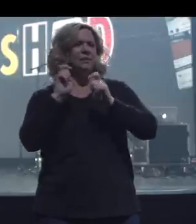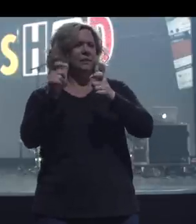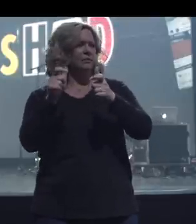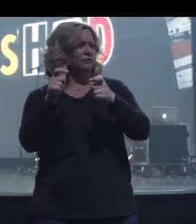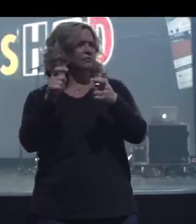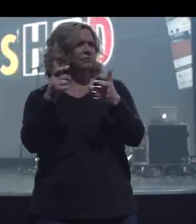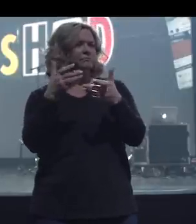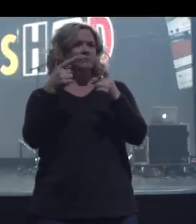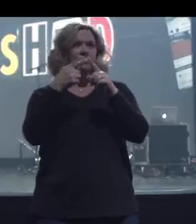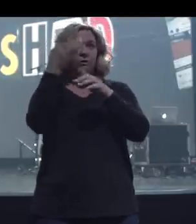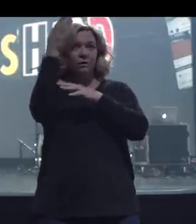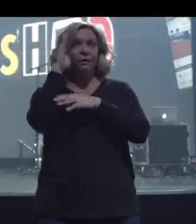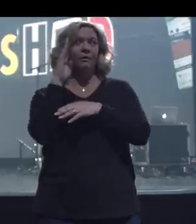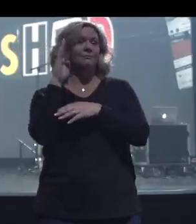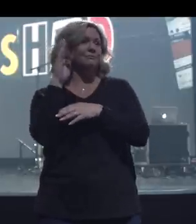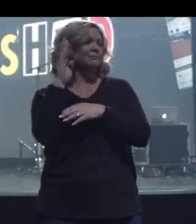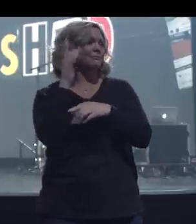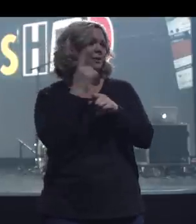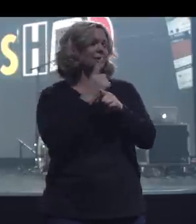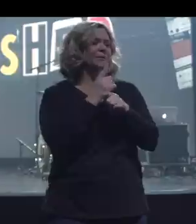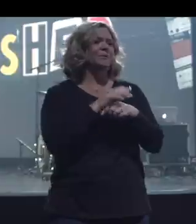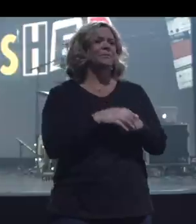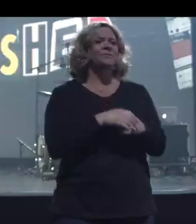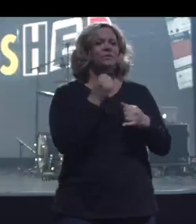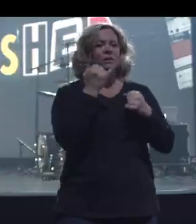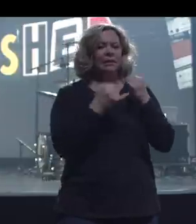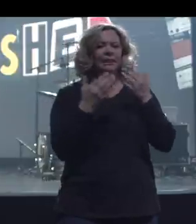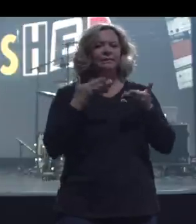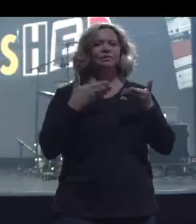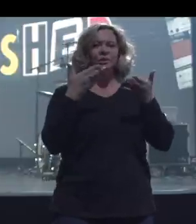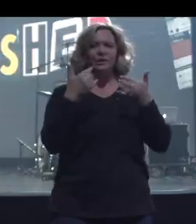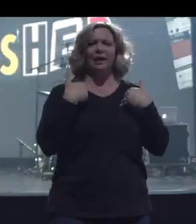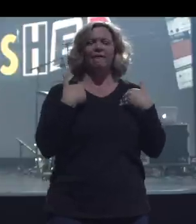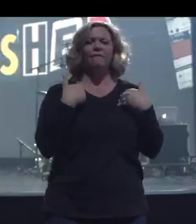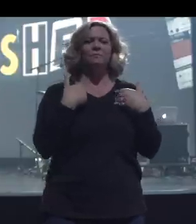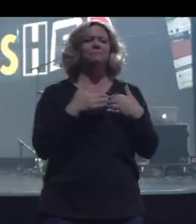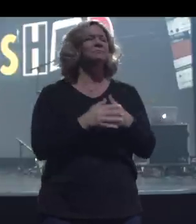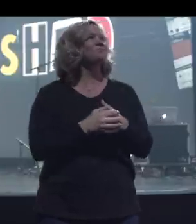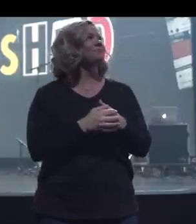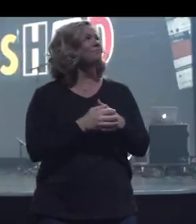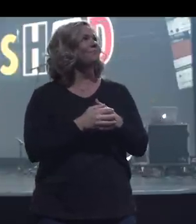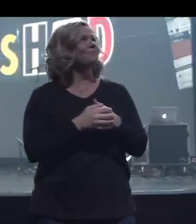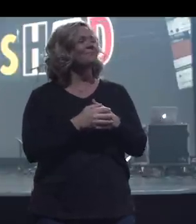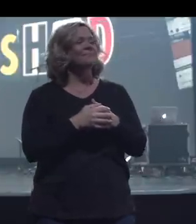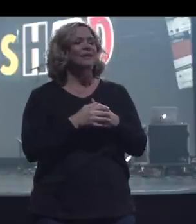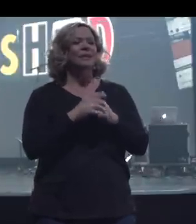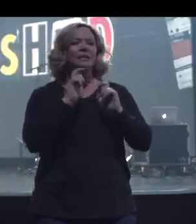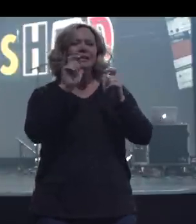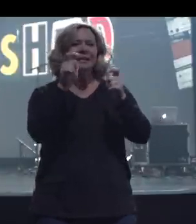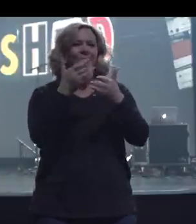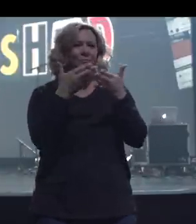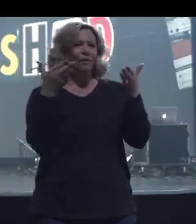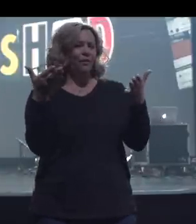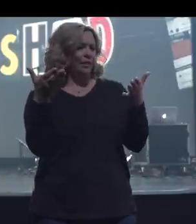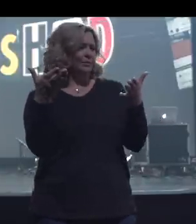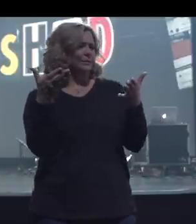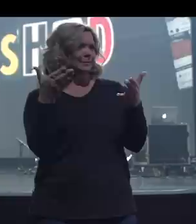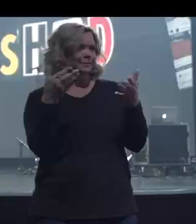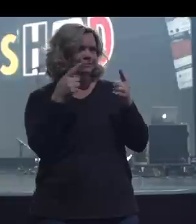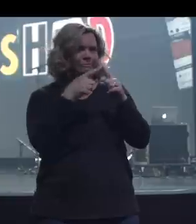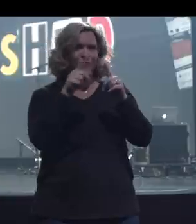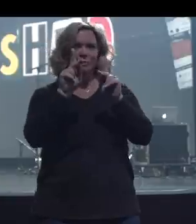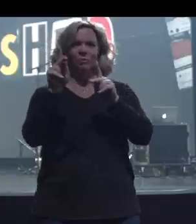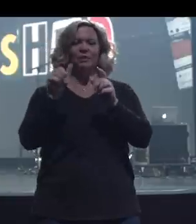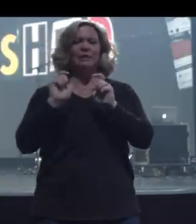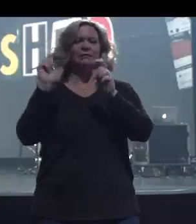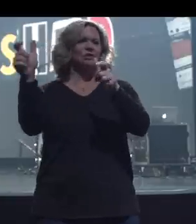towards. So here's the last suggestion I have for you, is that you get in the habit of giving things away. Just get in the